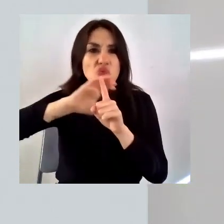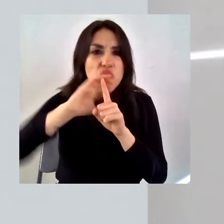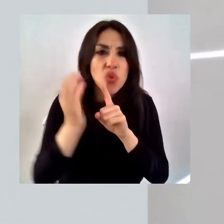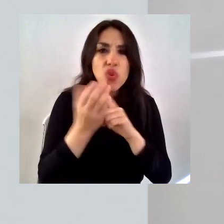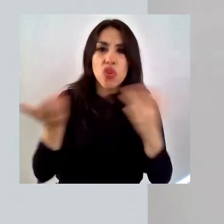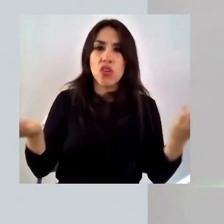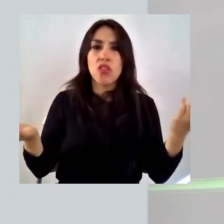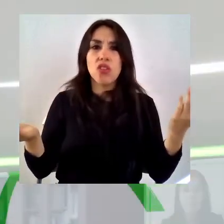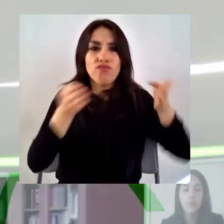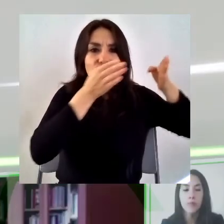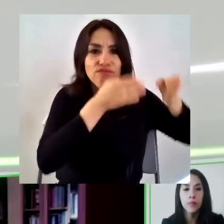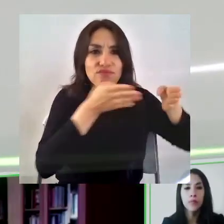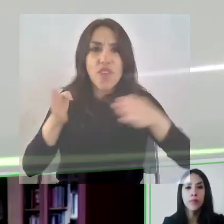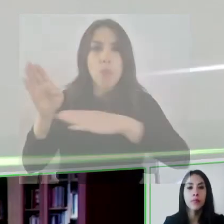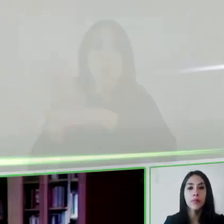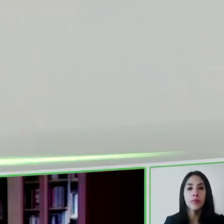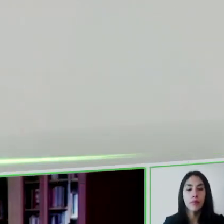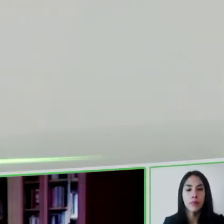would be?